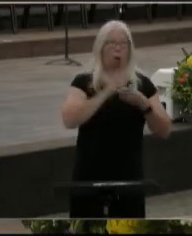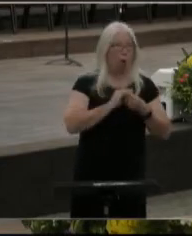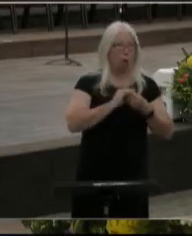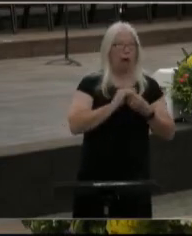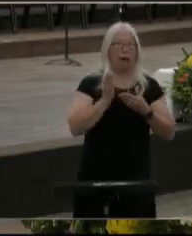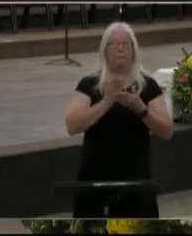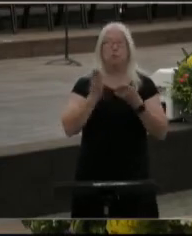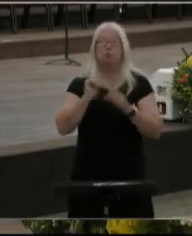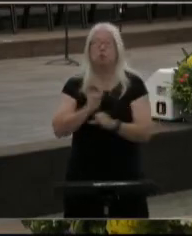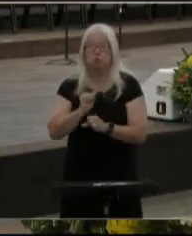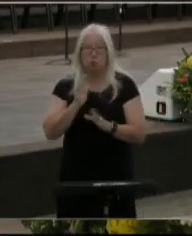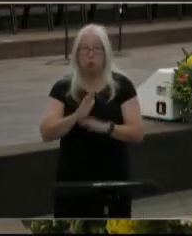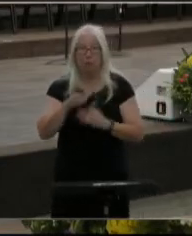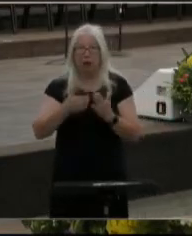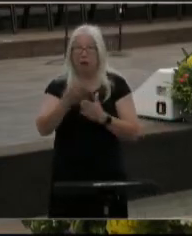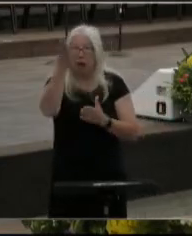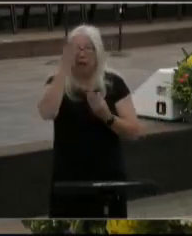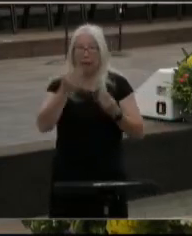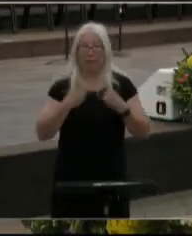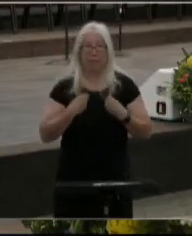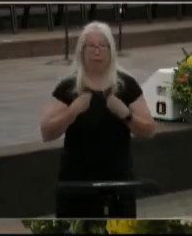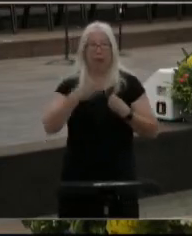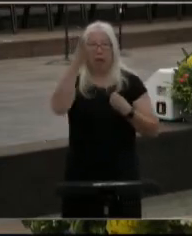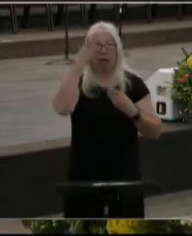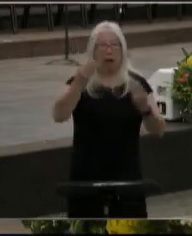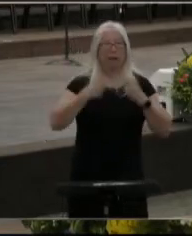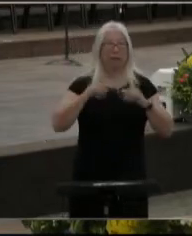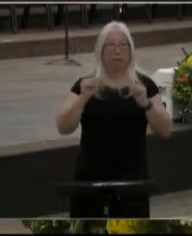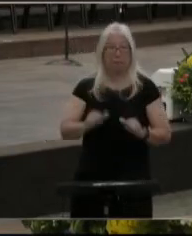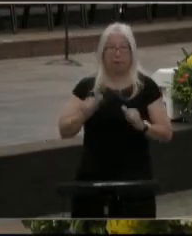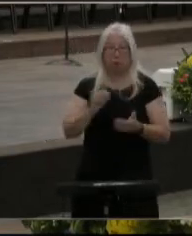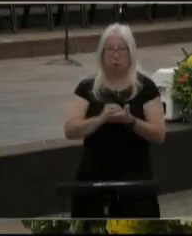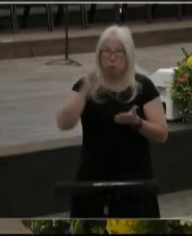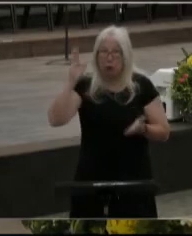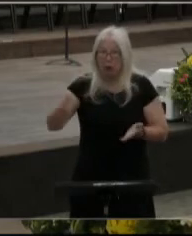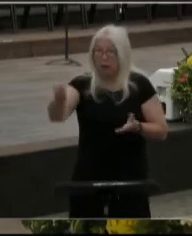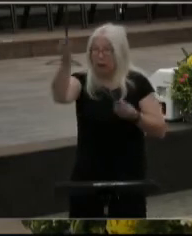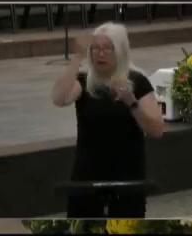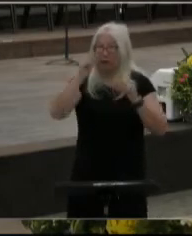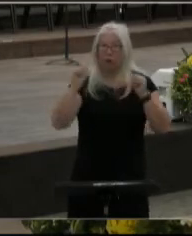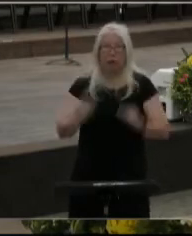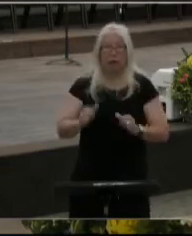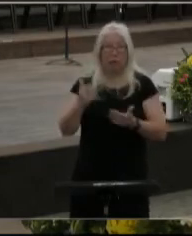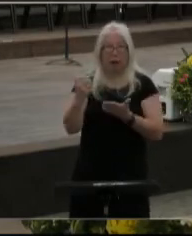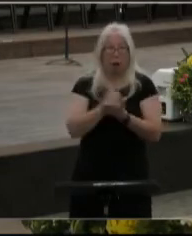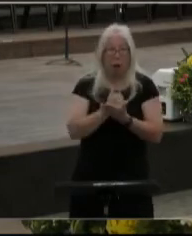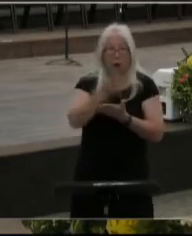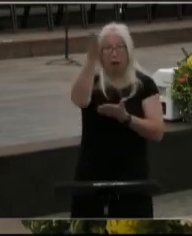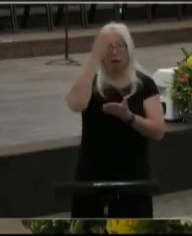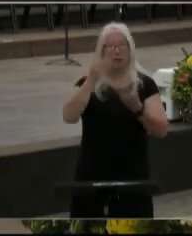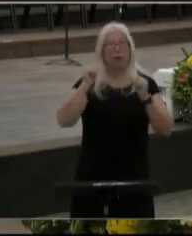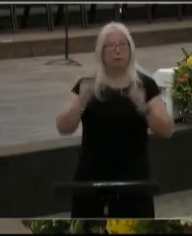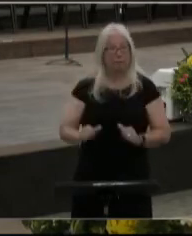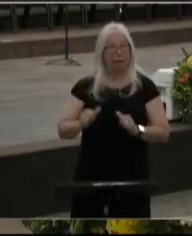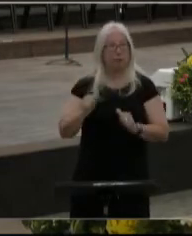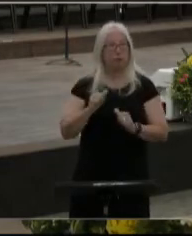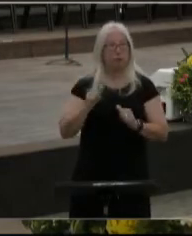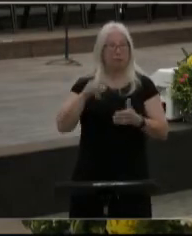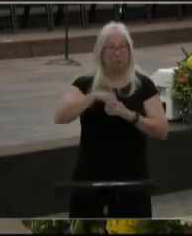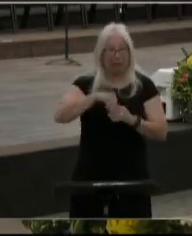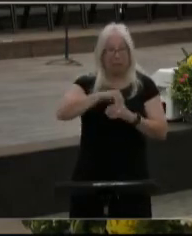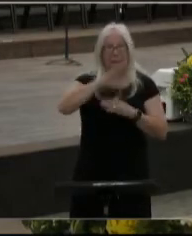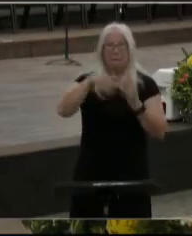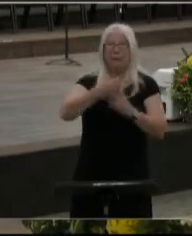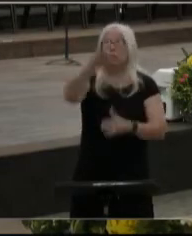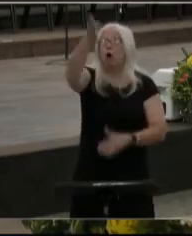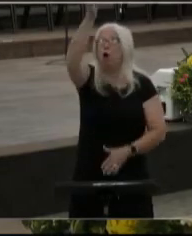a steward of all that God has given. God's given the ability to get wealth, and God's given the ability to earn, and God's given the ability to invest, but it's